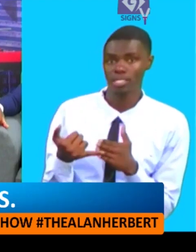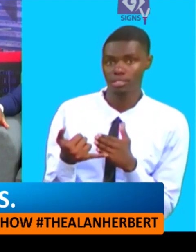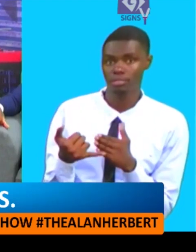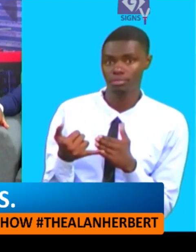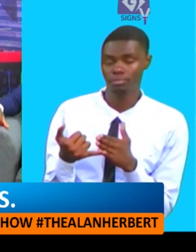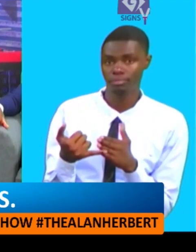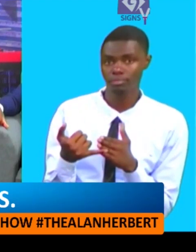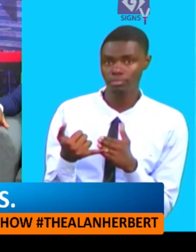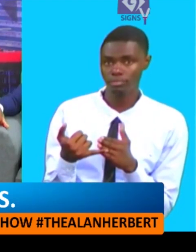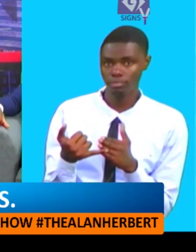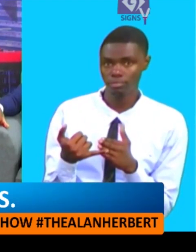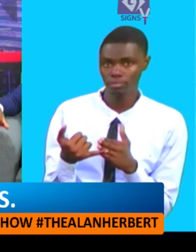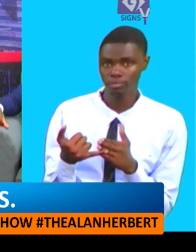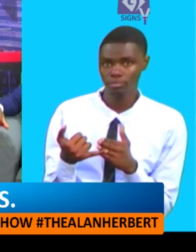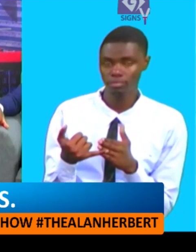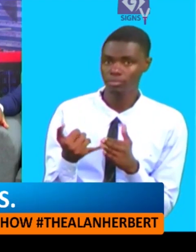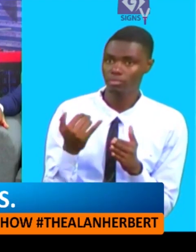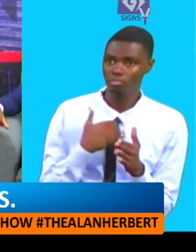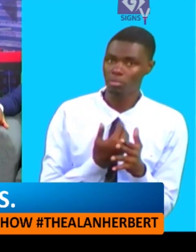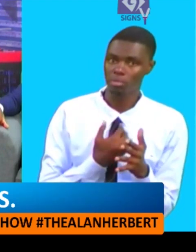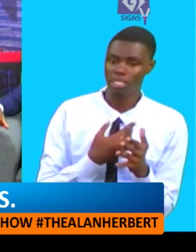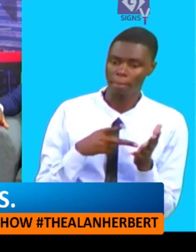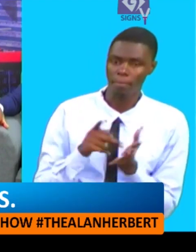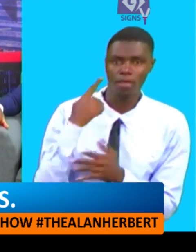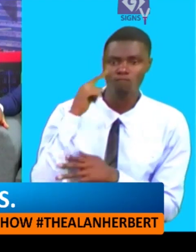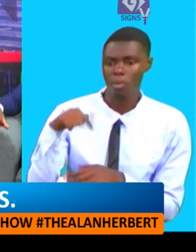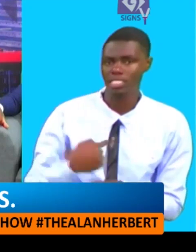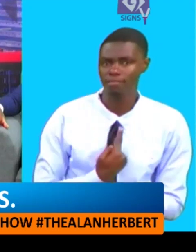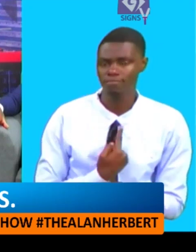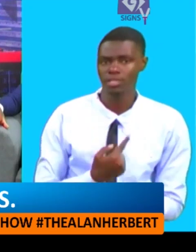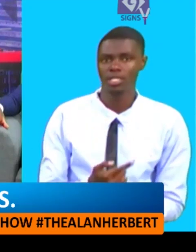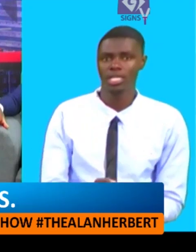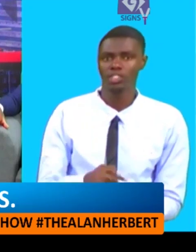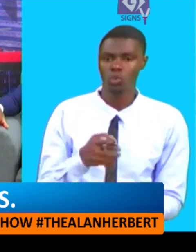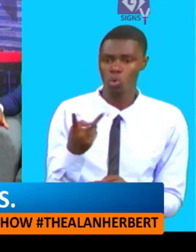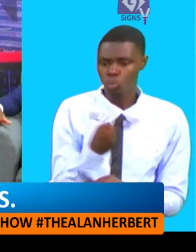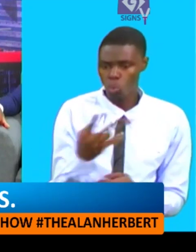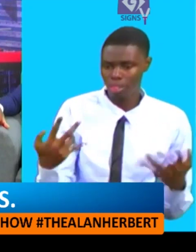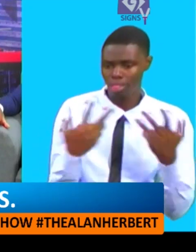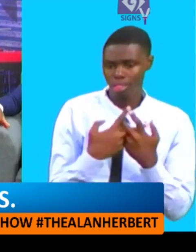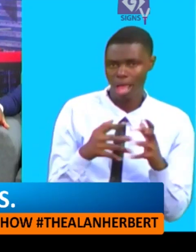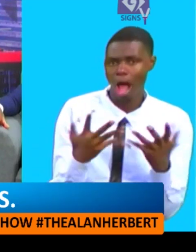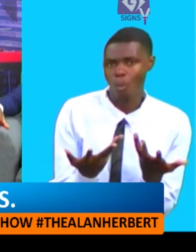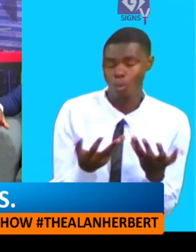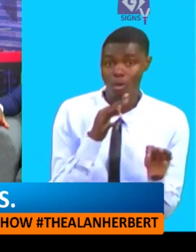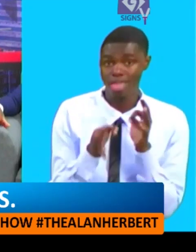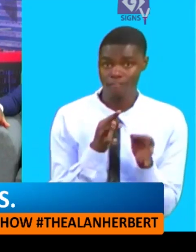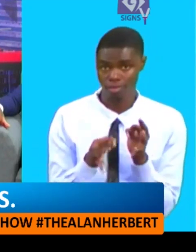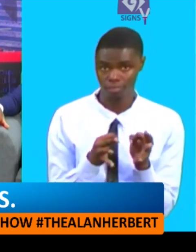benefit that I am setting up for myself, what would it take to marry the two, so that if